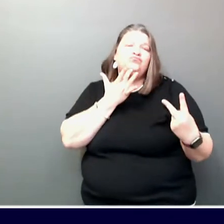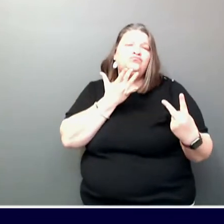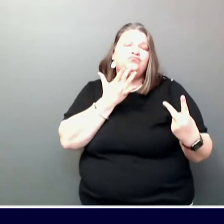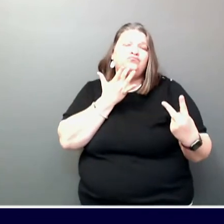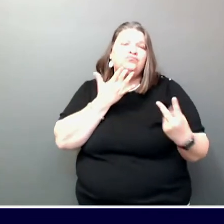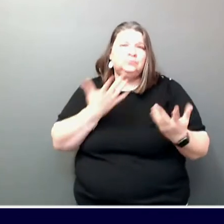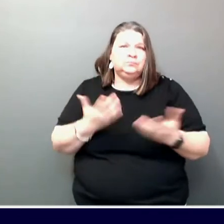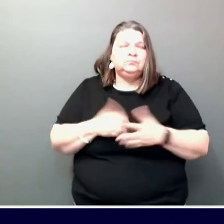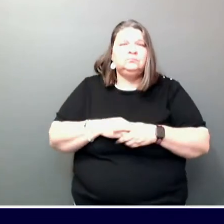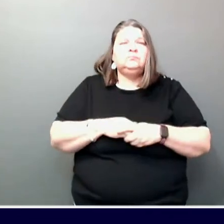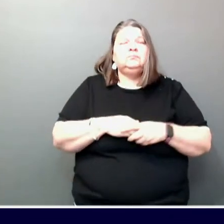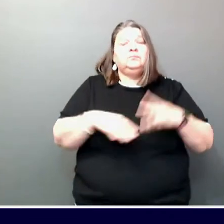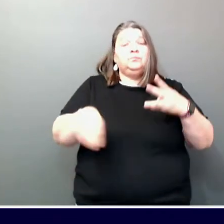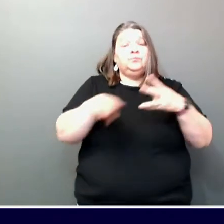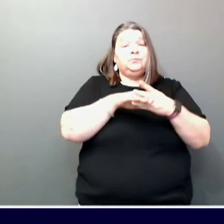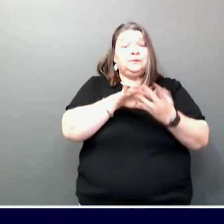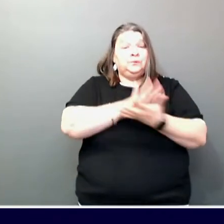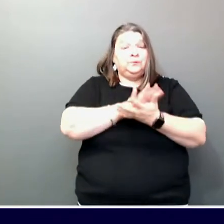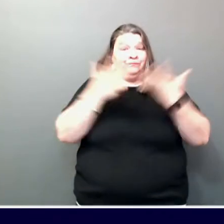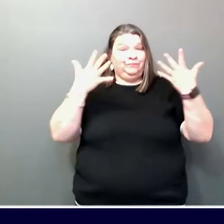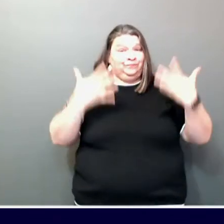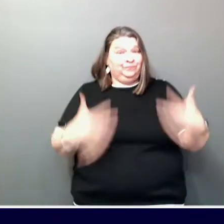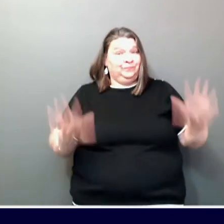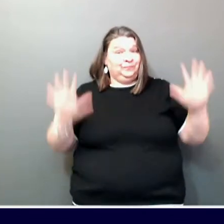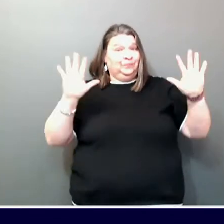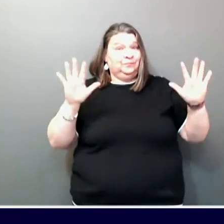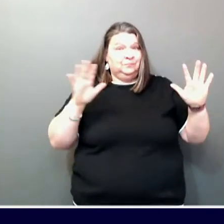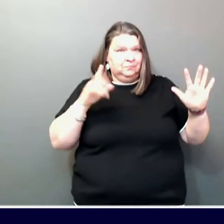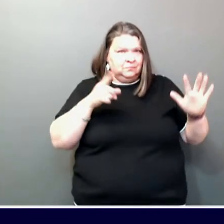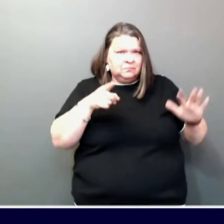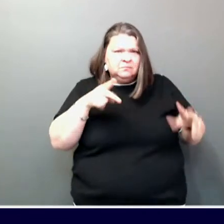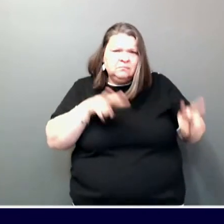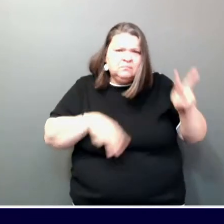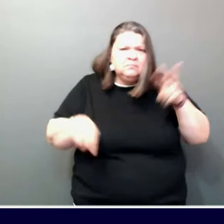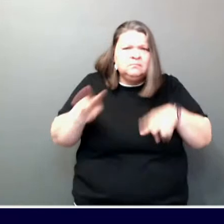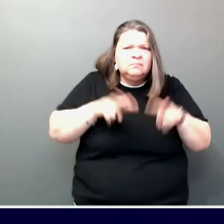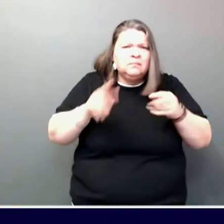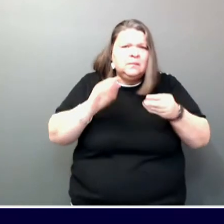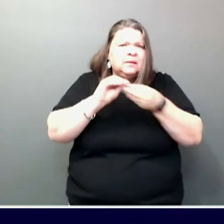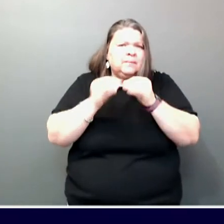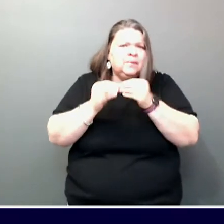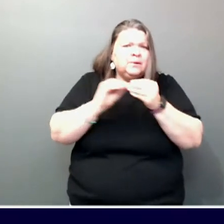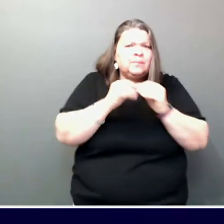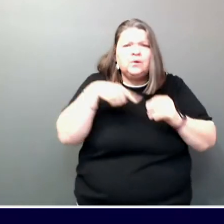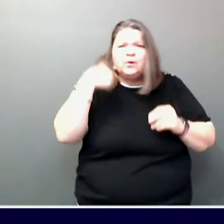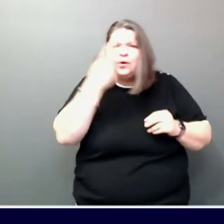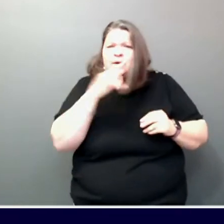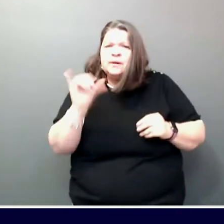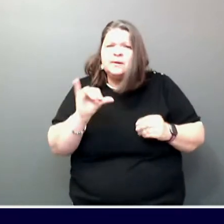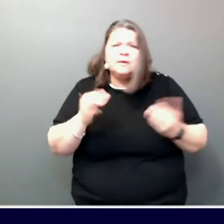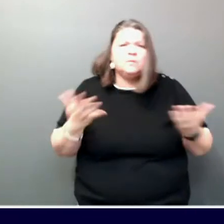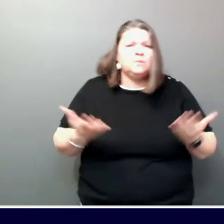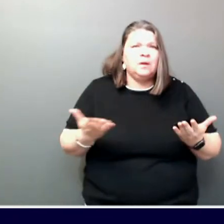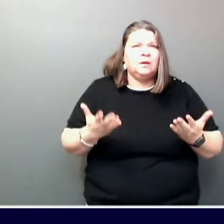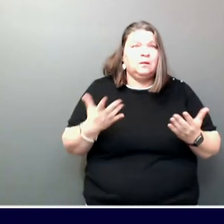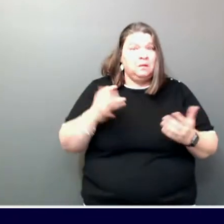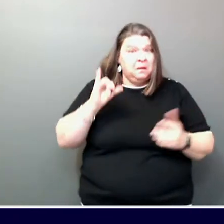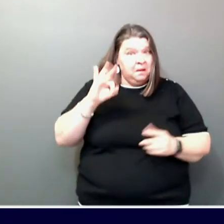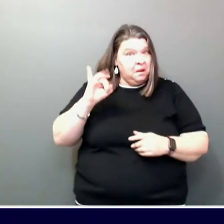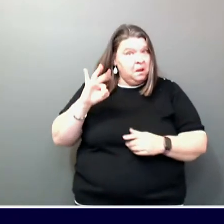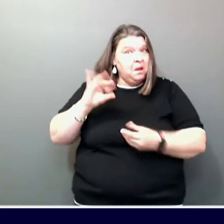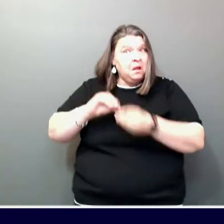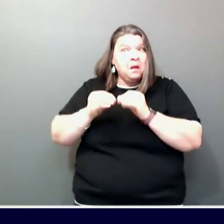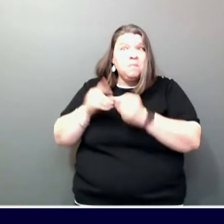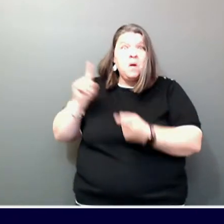as looking for continued stability. Where we are right now is favorable. It's encouraging. We want to just see those trends